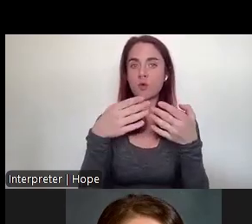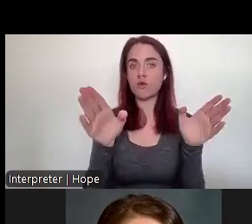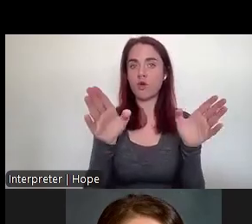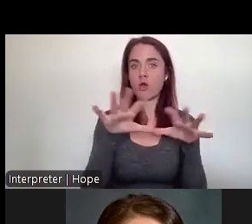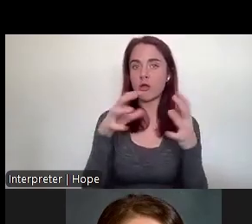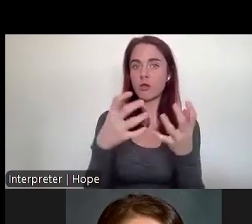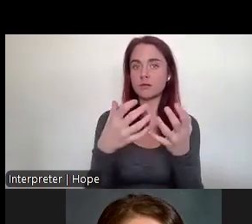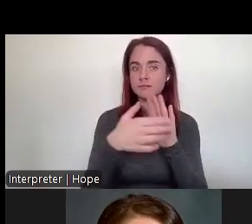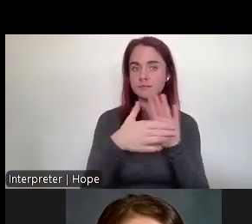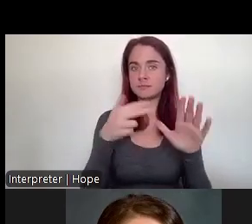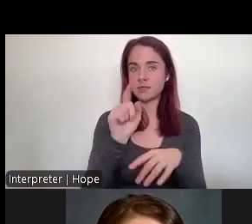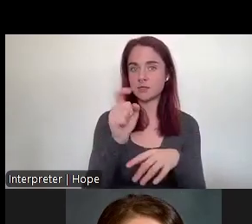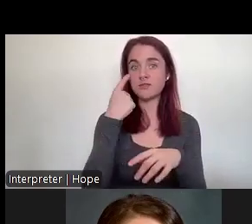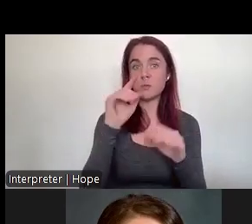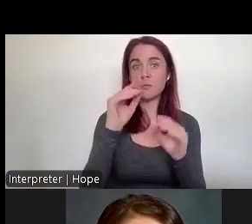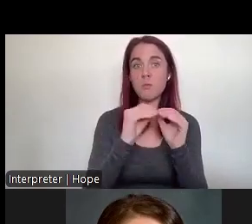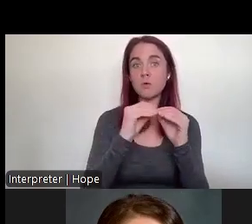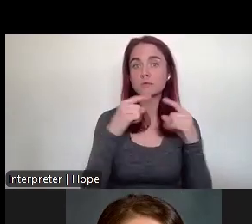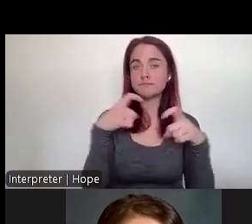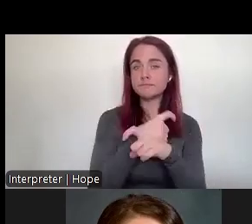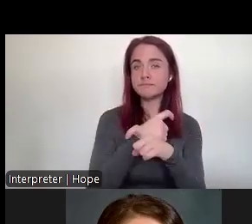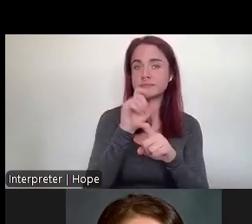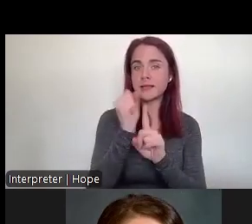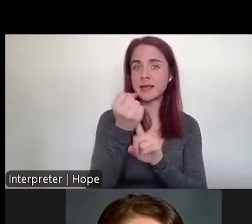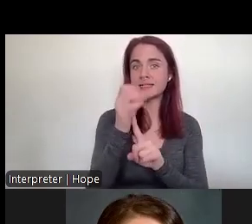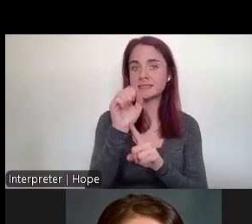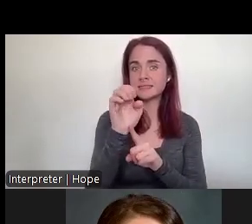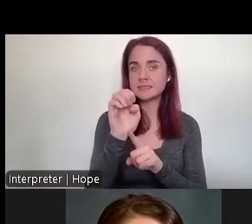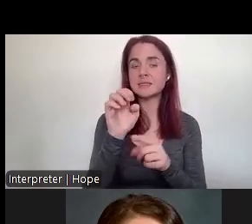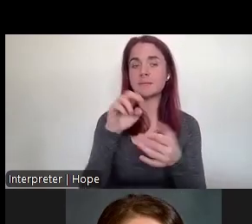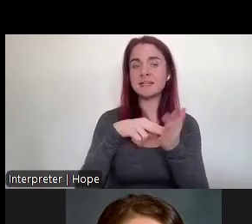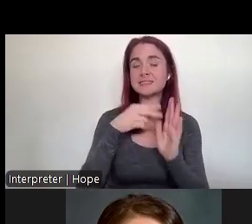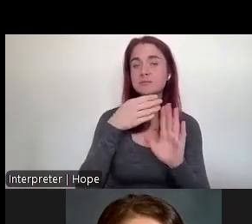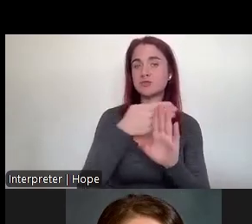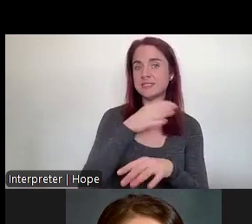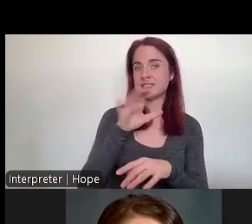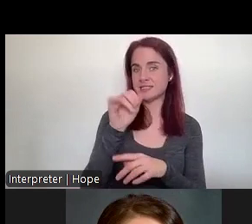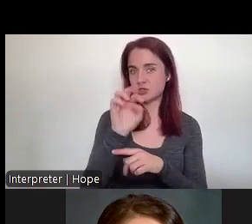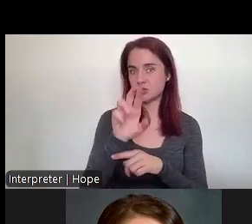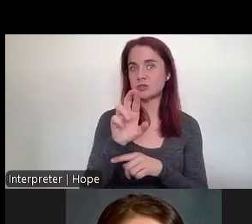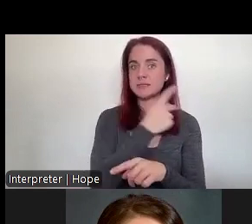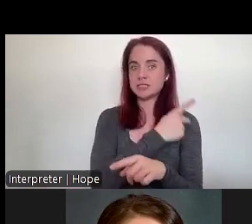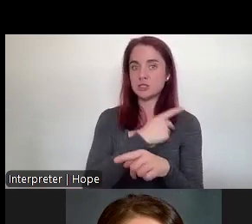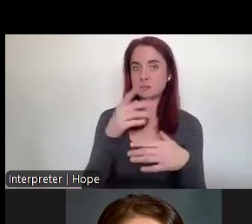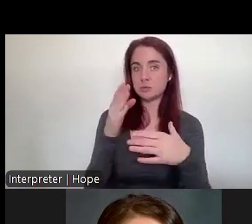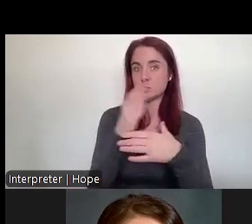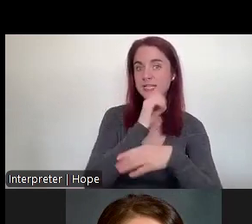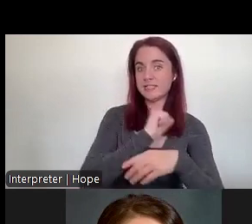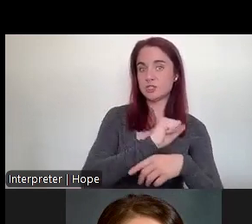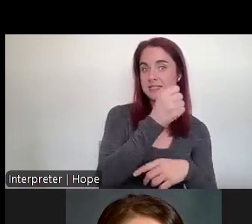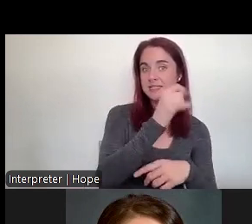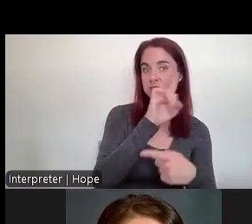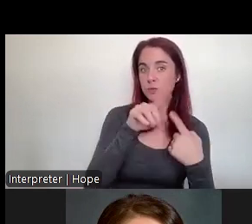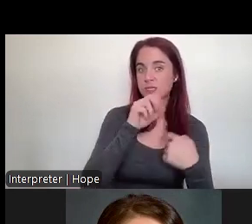our enhanced cases, who are patients with a precancer diagnosis between ages 18 to 49, as well as our